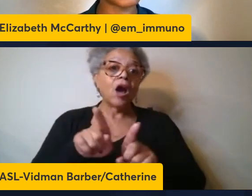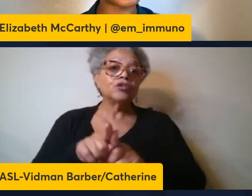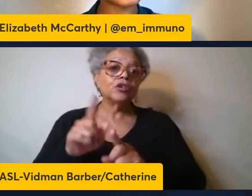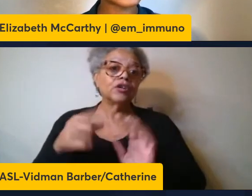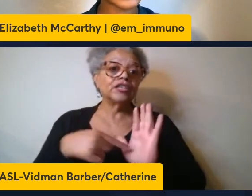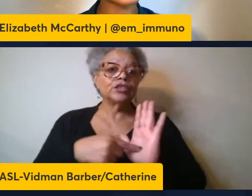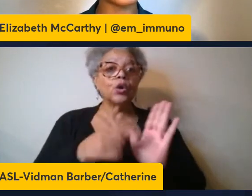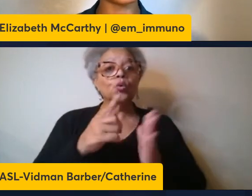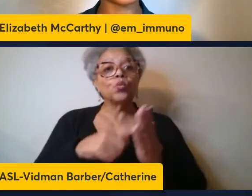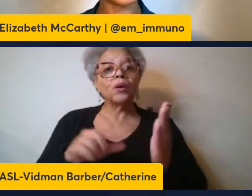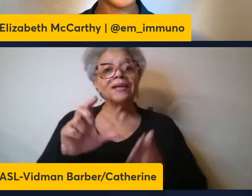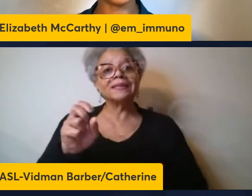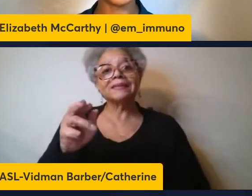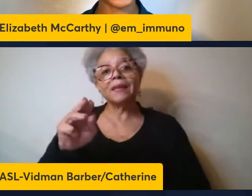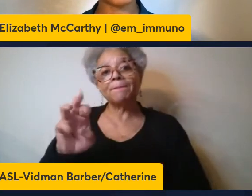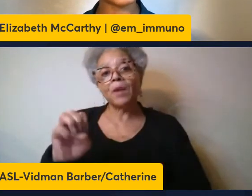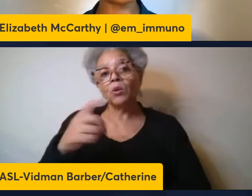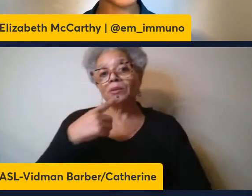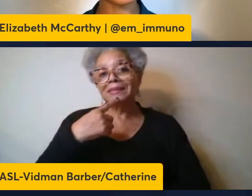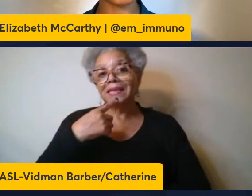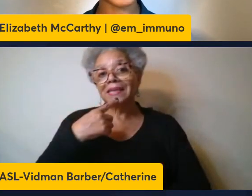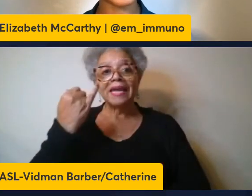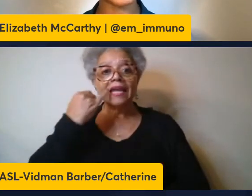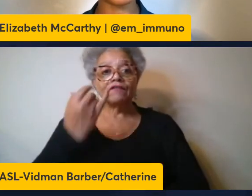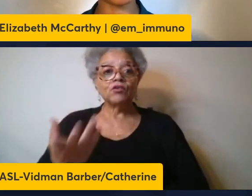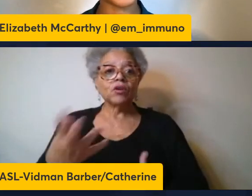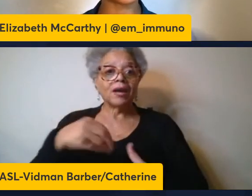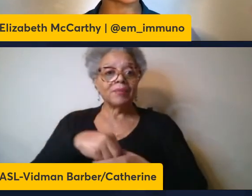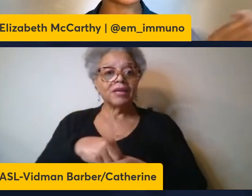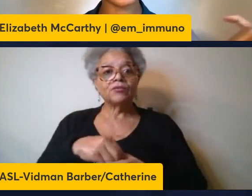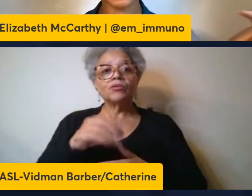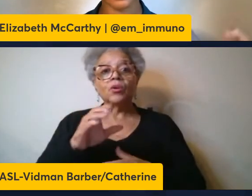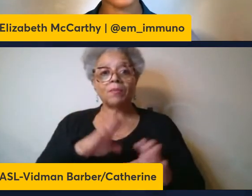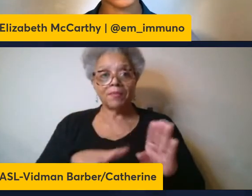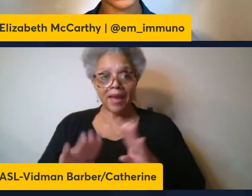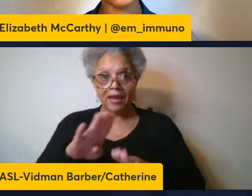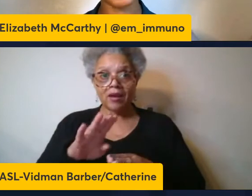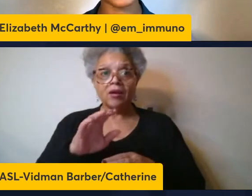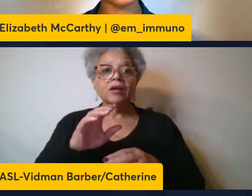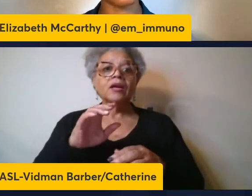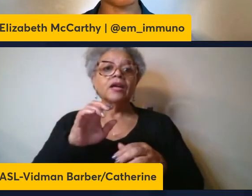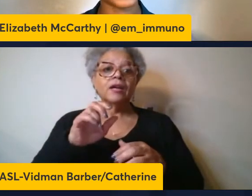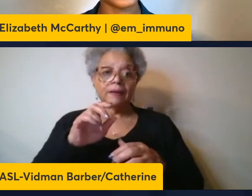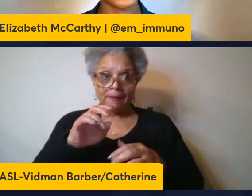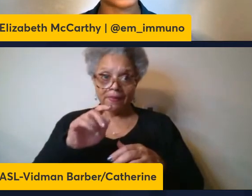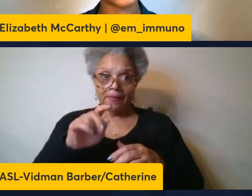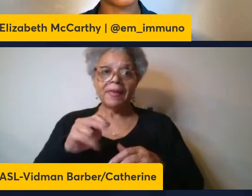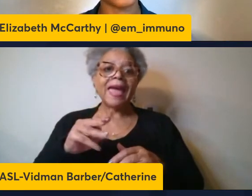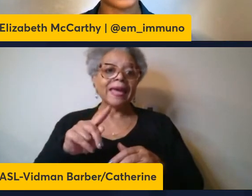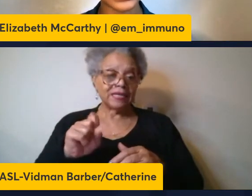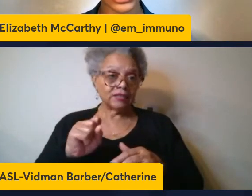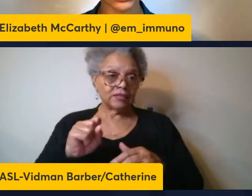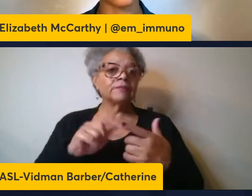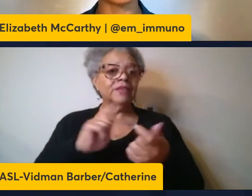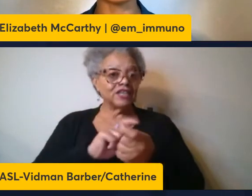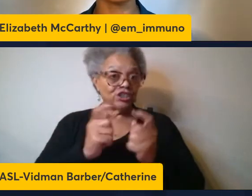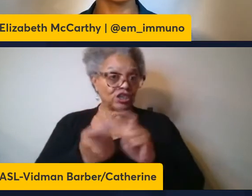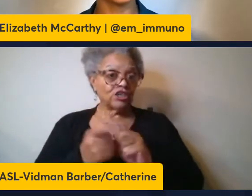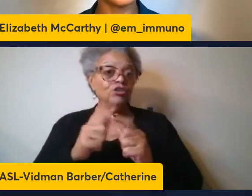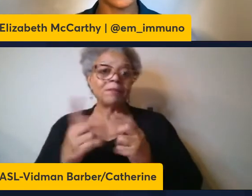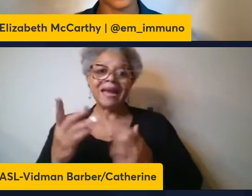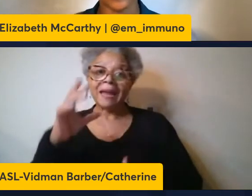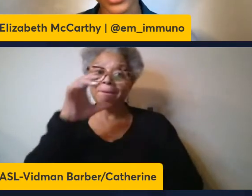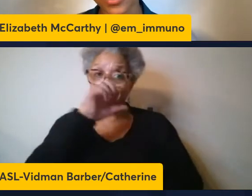to what Simone was saying, that I think if you come into bioinformatics being trained in biology, you may sort of miss that sort of